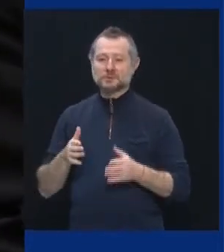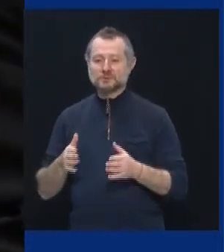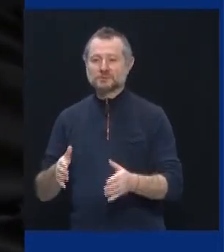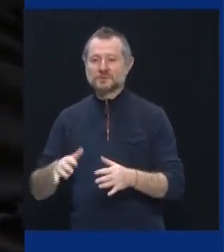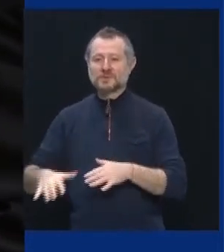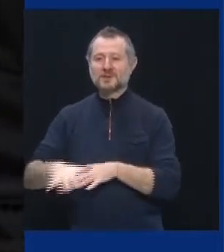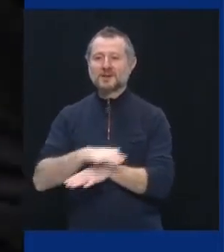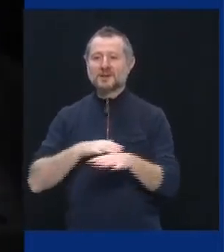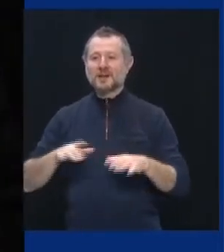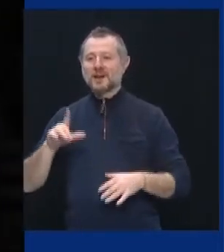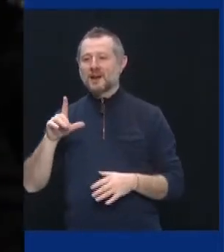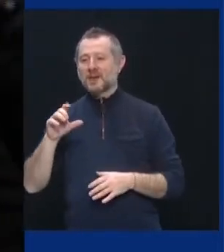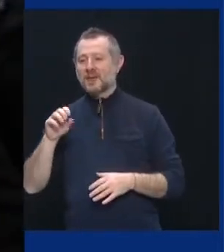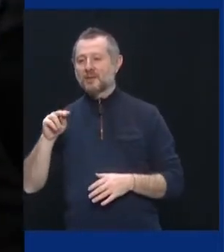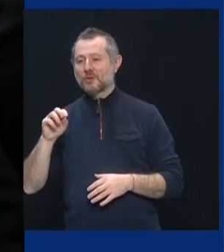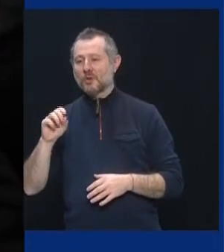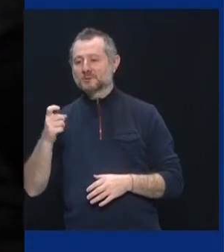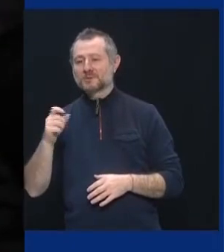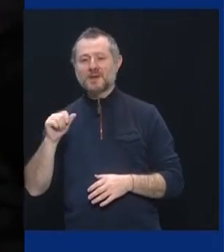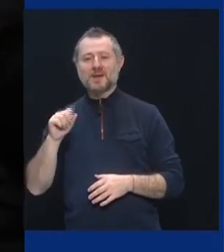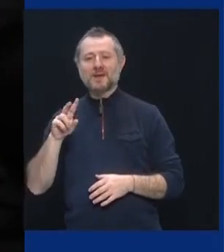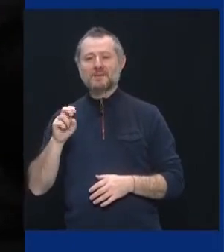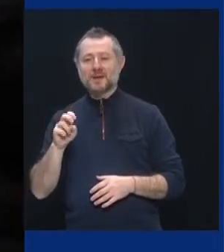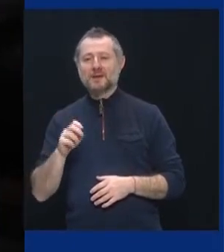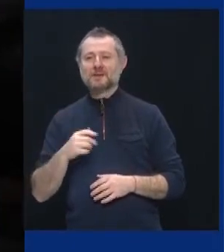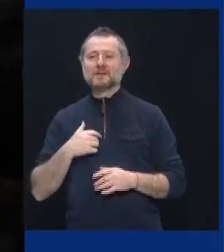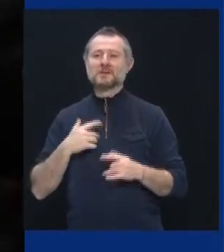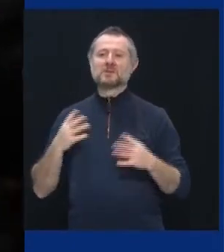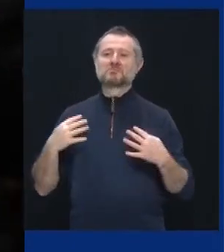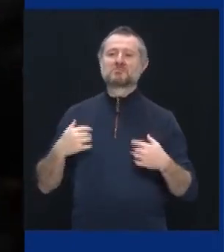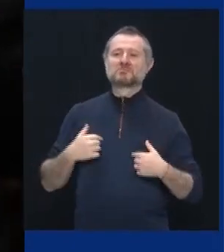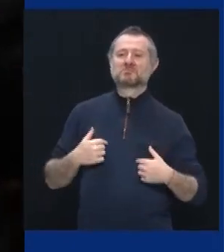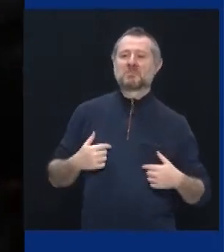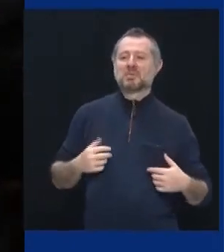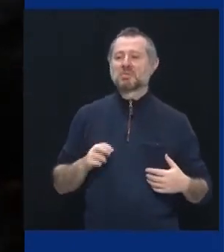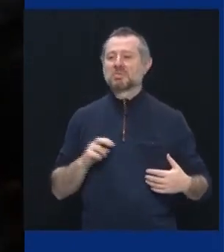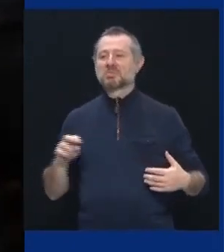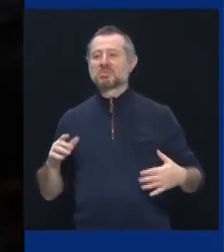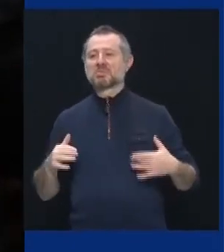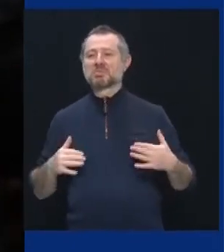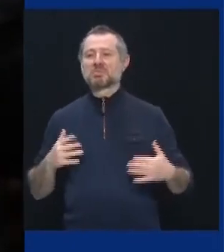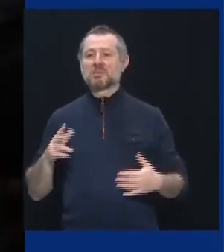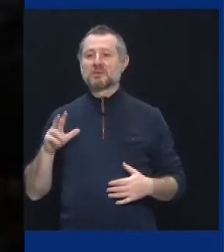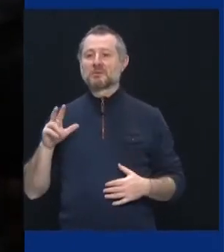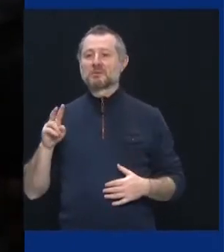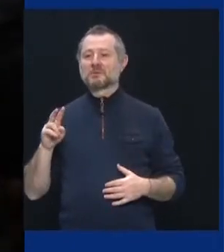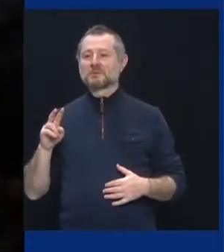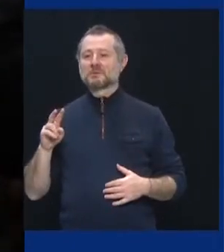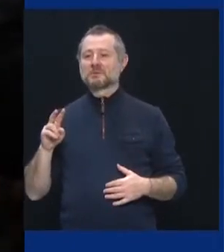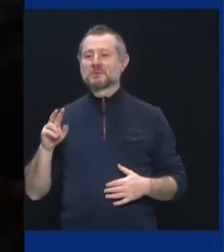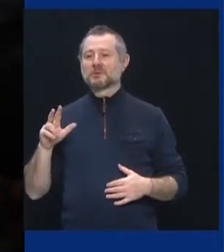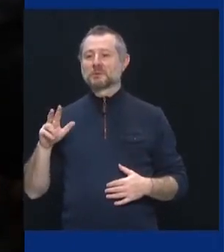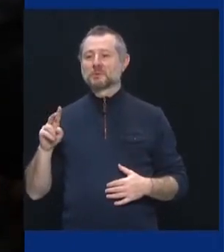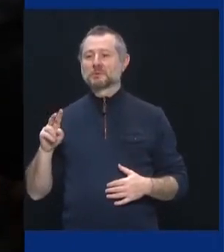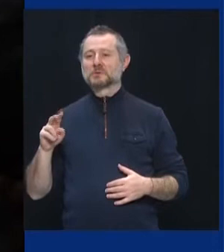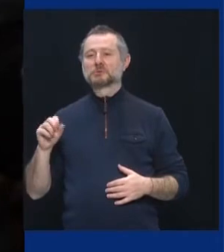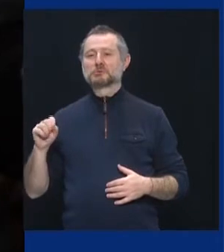Avenue, became a big shot, moved uptown from 132nd Street and Lenox Avenue to 135th and Lenox